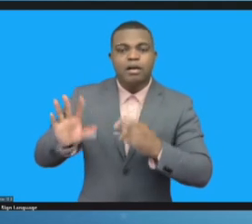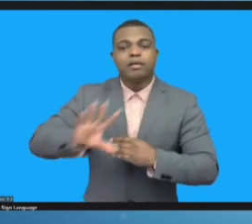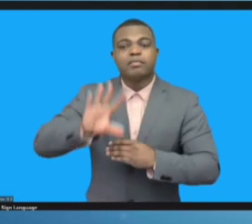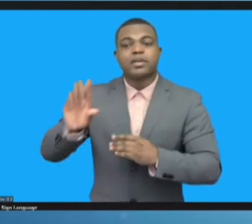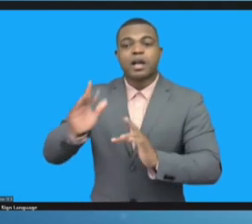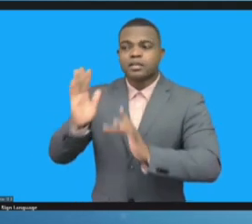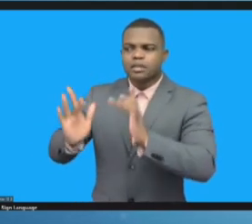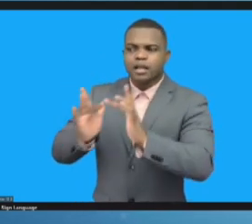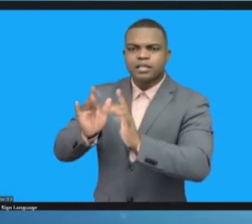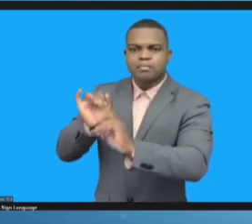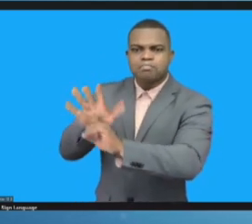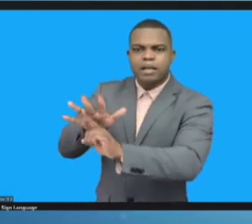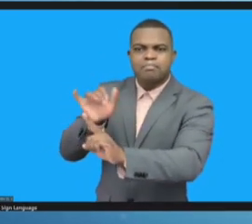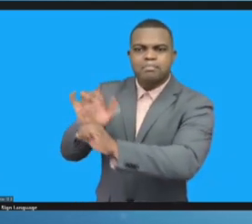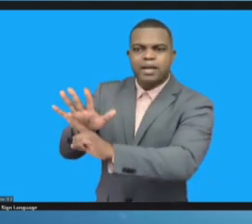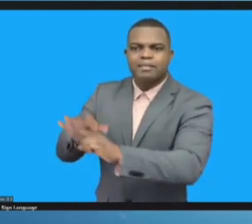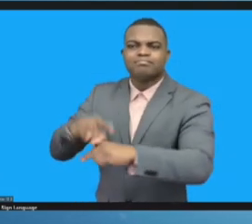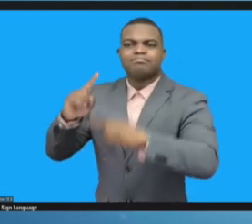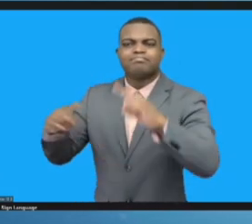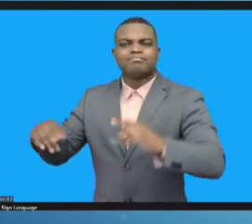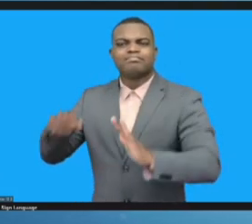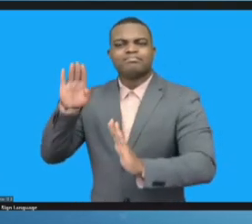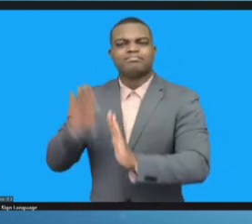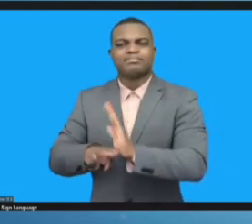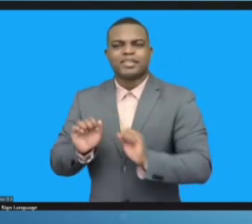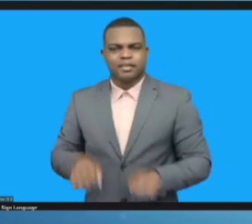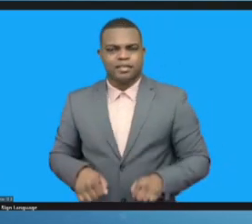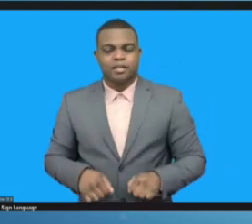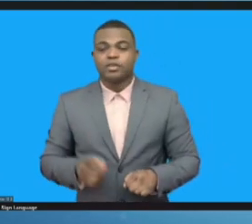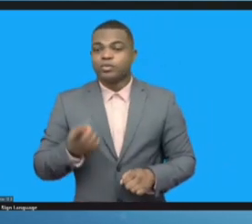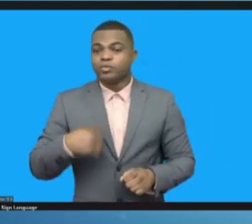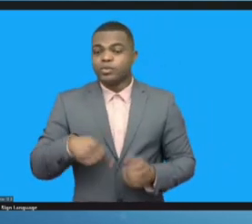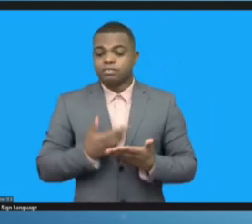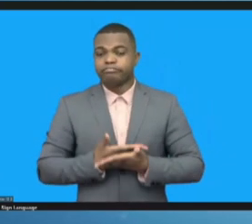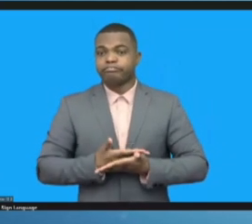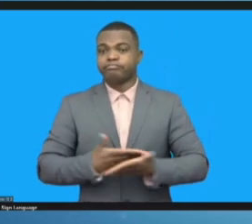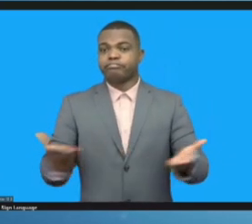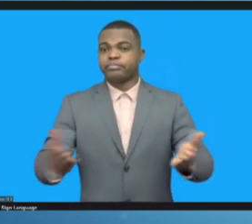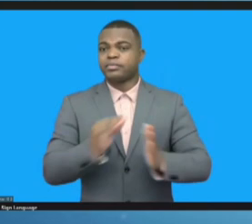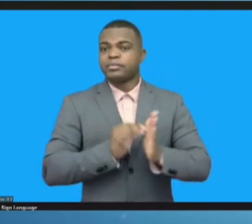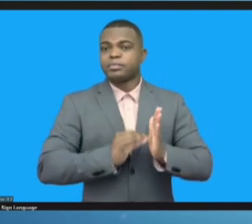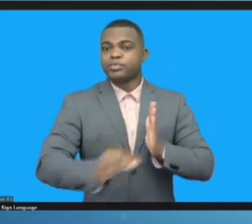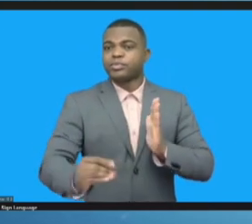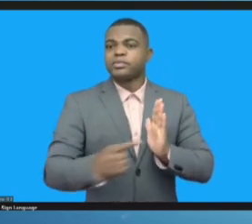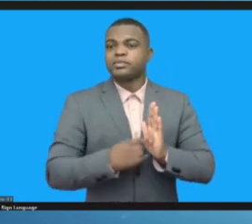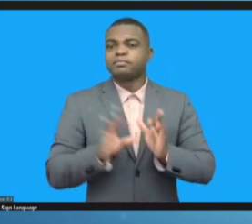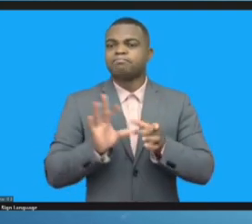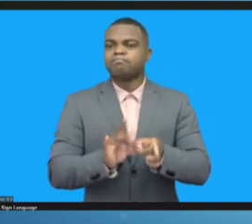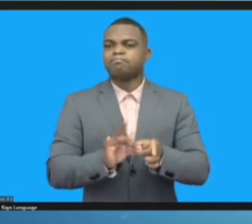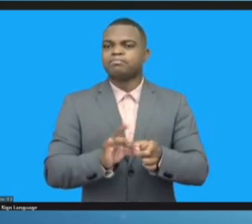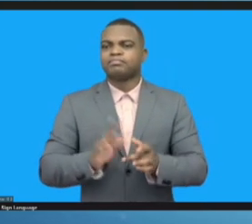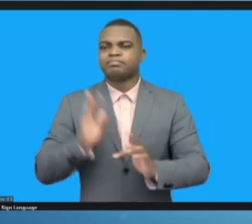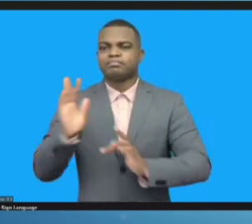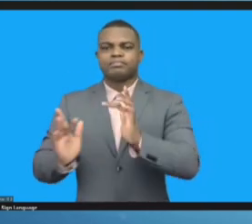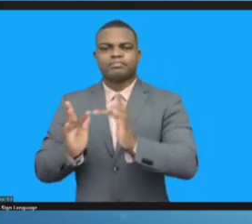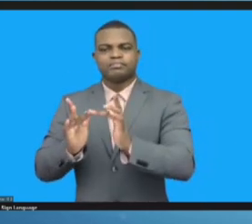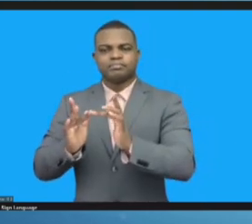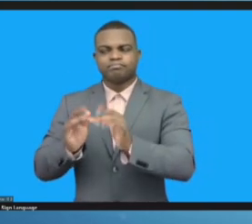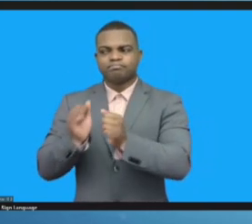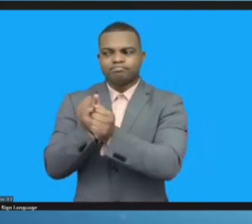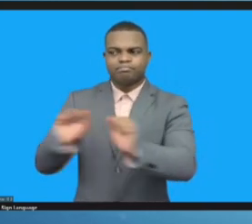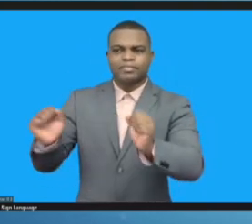of advanced technologies, including artificial intelligence, to supporting the establishment of the first